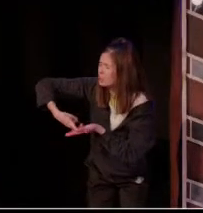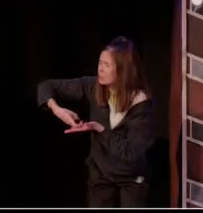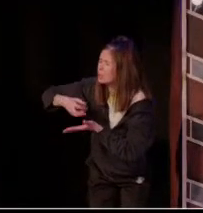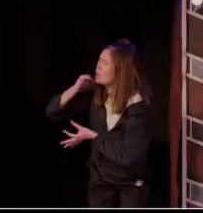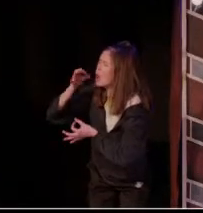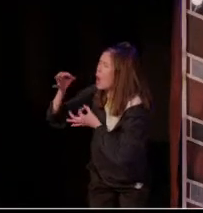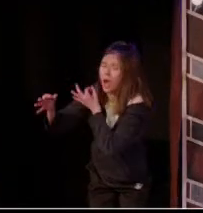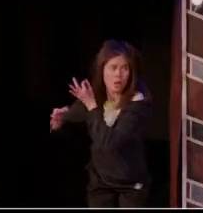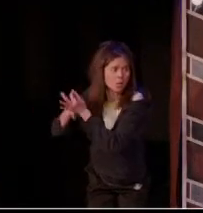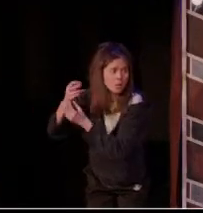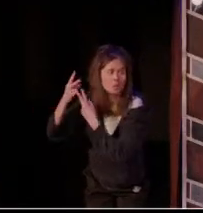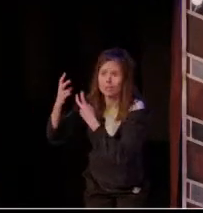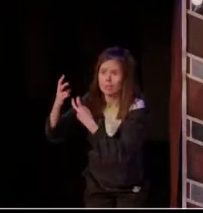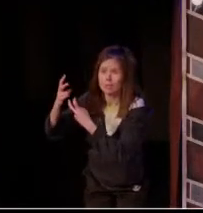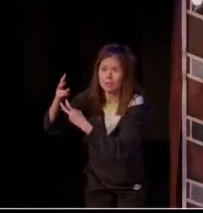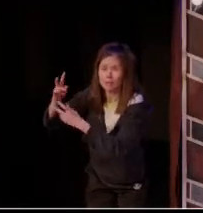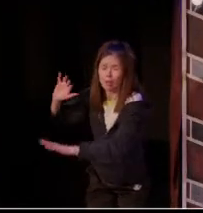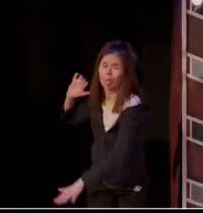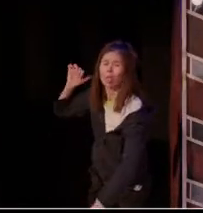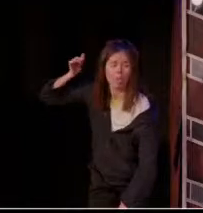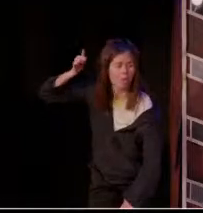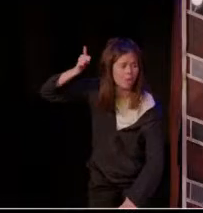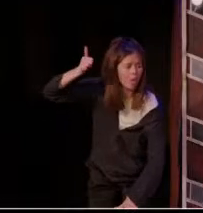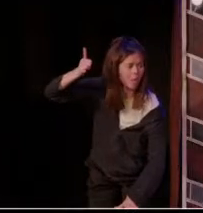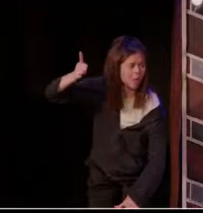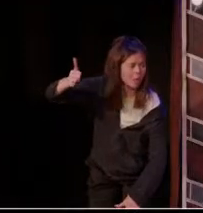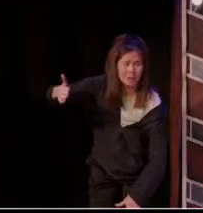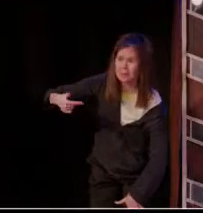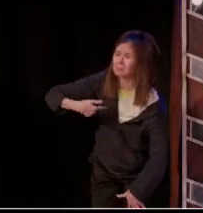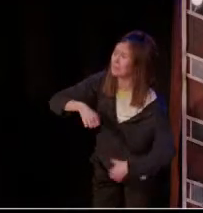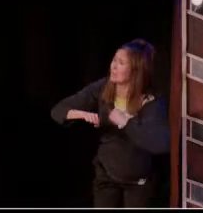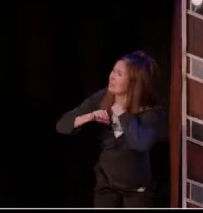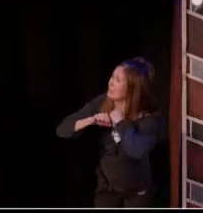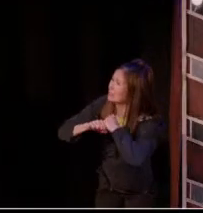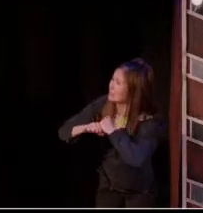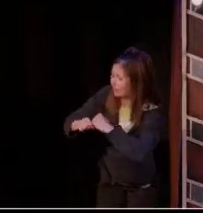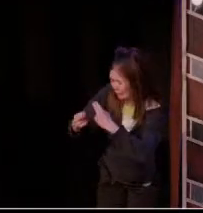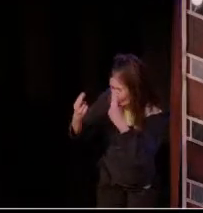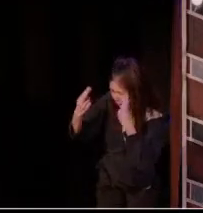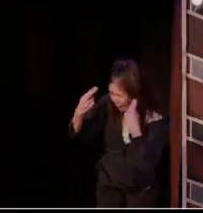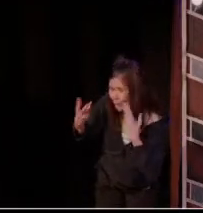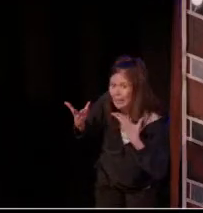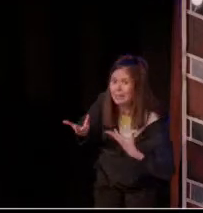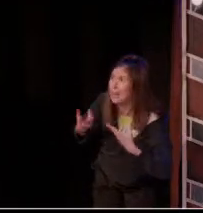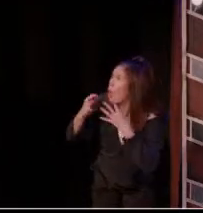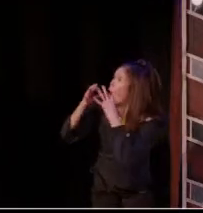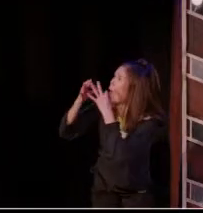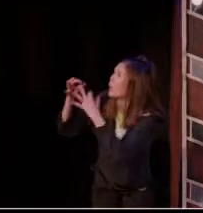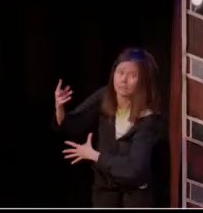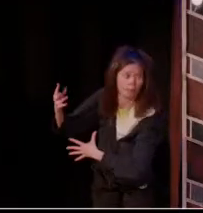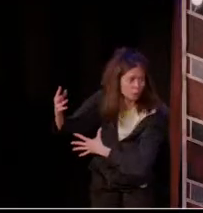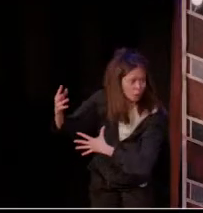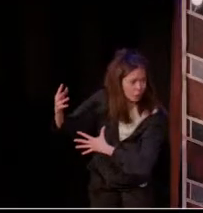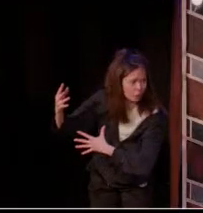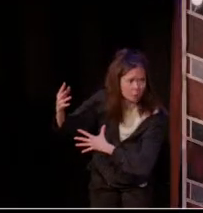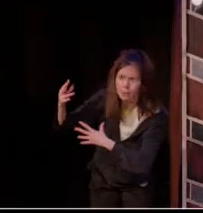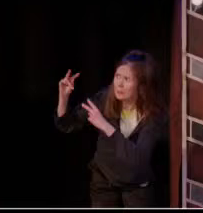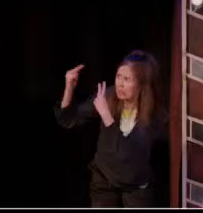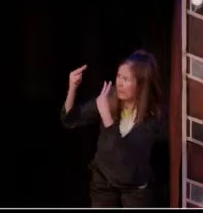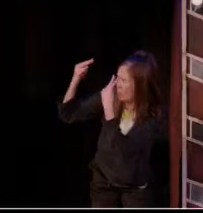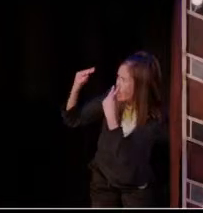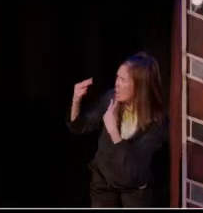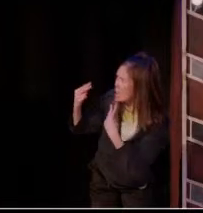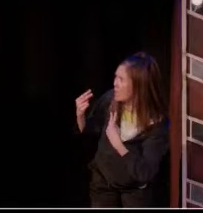you, and I ask that you value me in exchange for